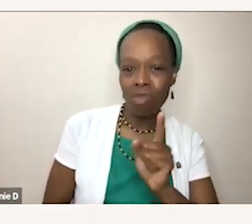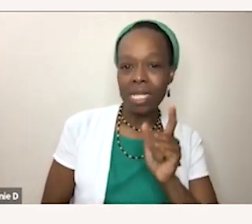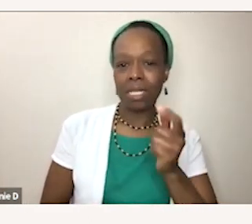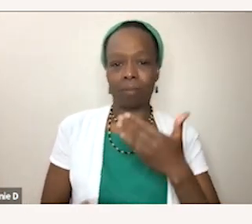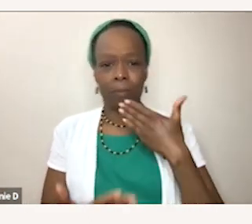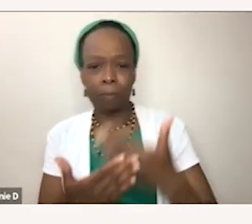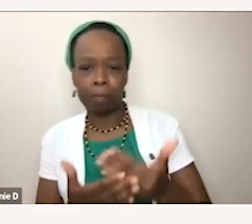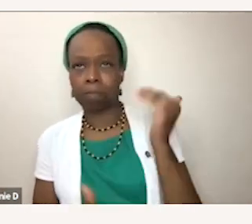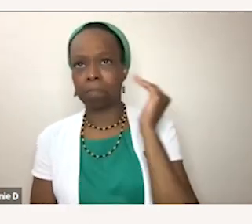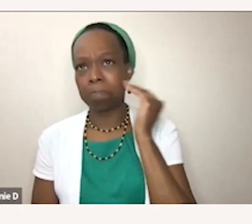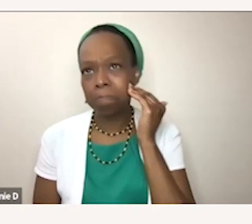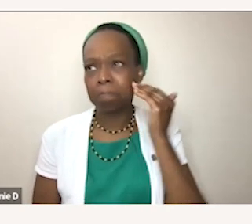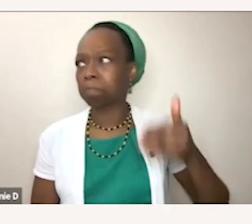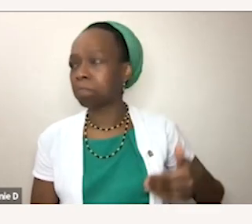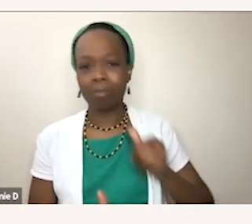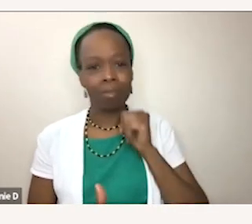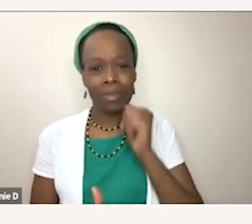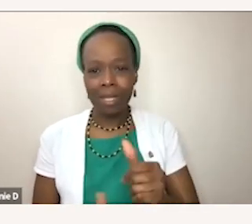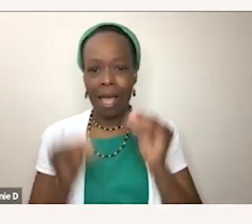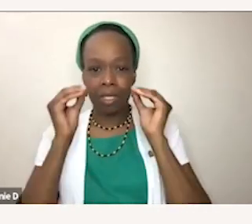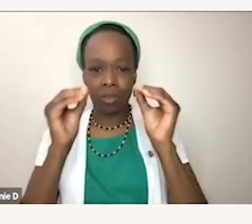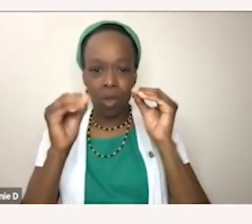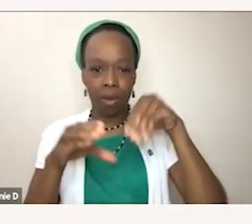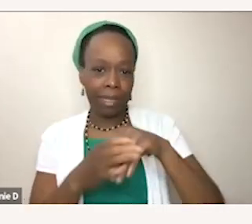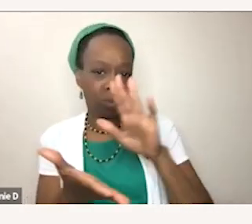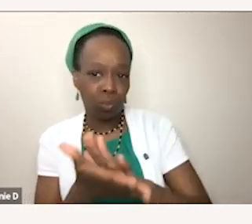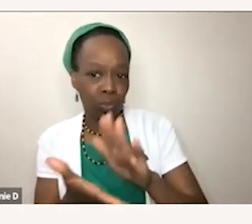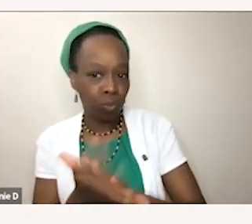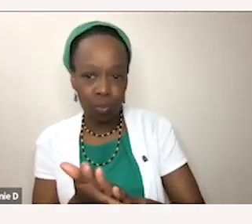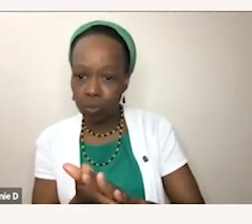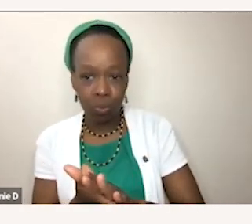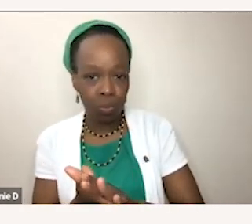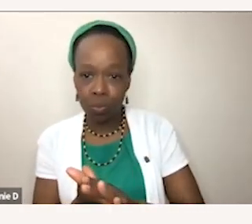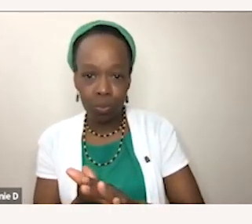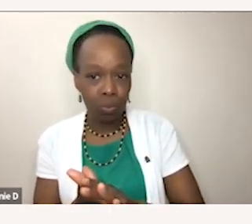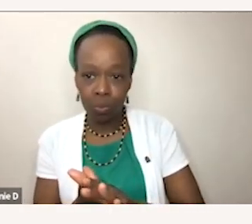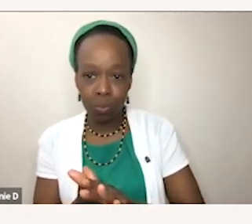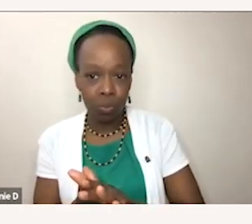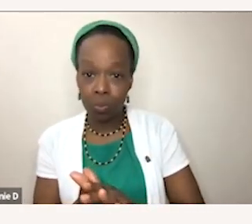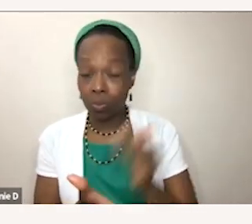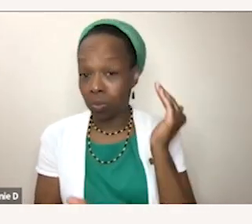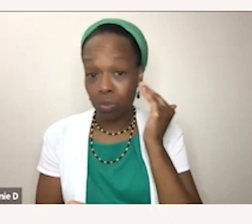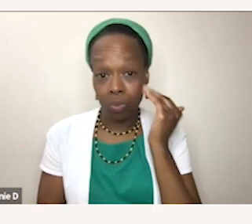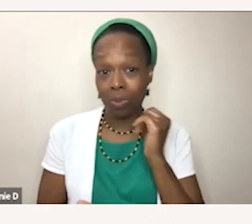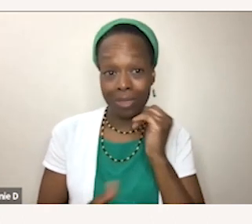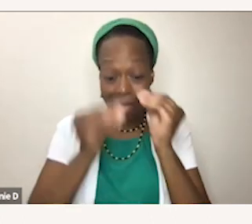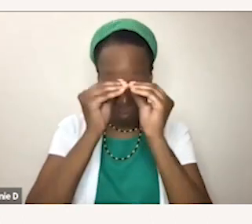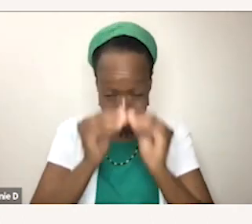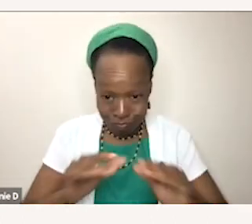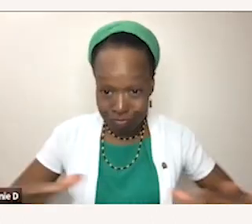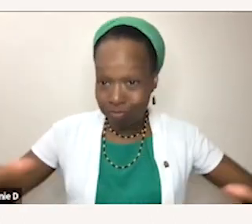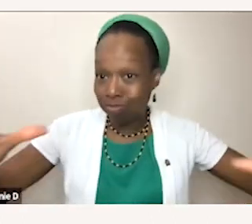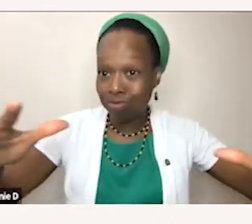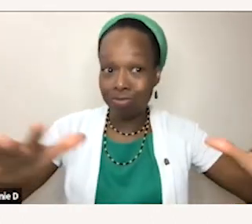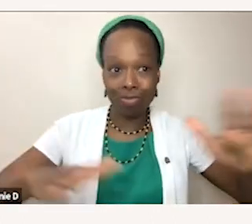right? It's not something that is taught in schools or is shared widely. And this is